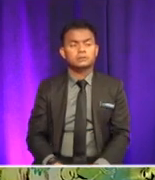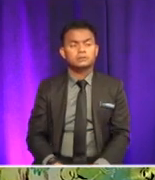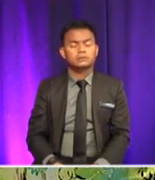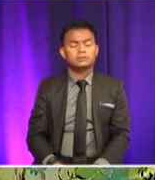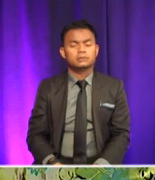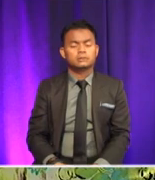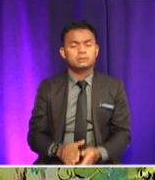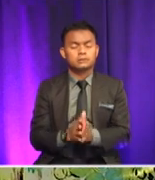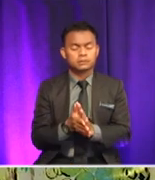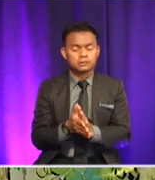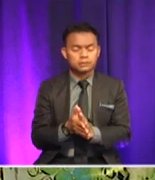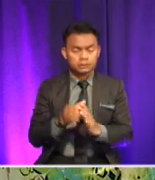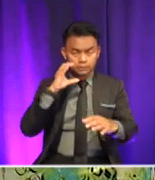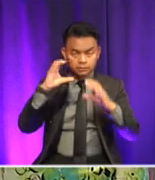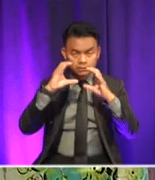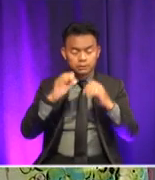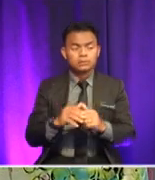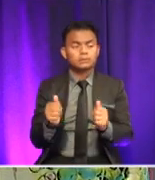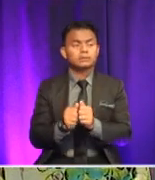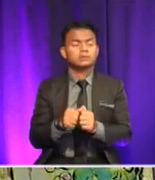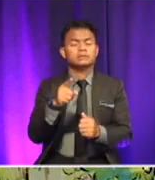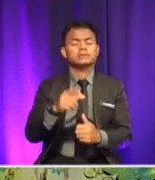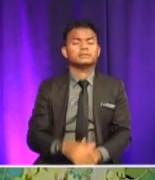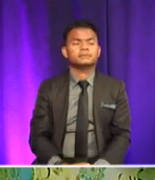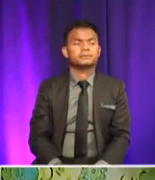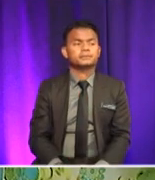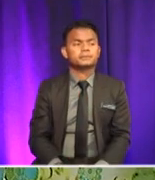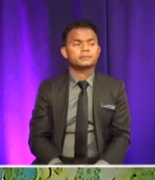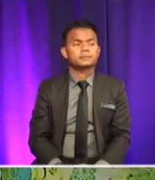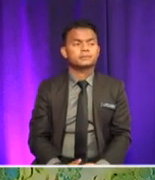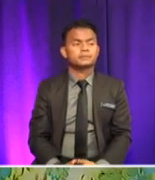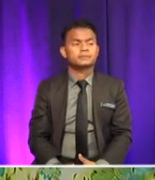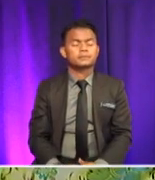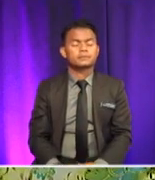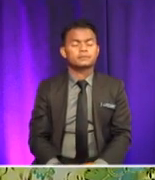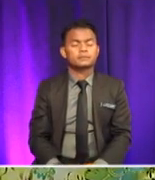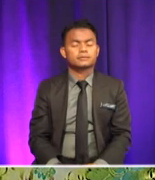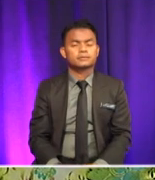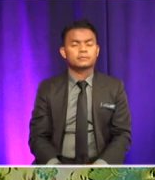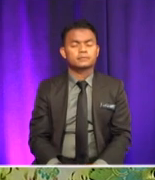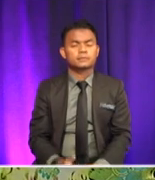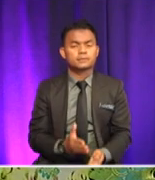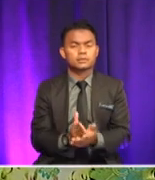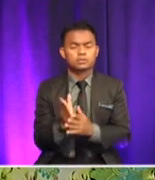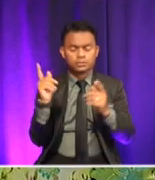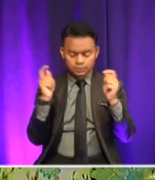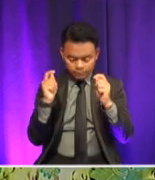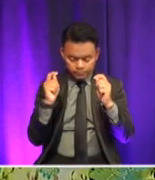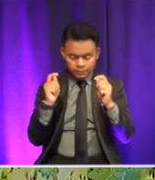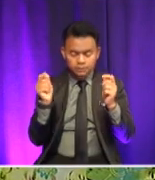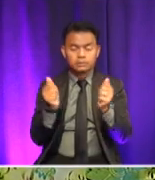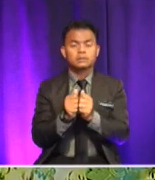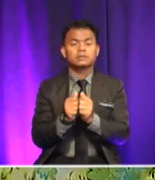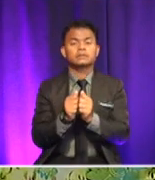talk to her. So cajoling is gentle. Then all of a sudden, screaming or using high voices. So